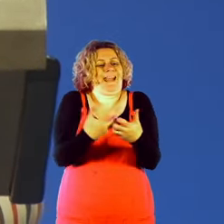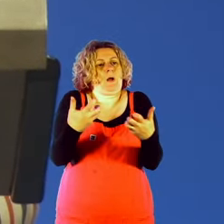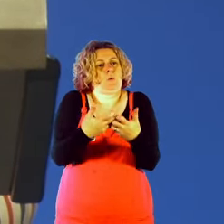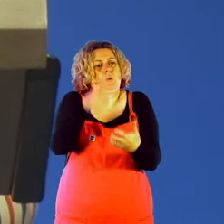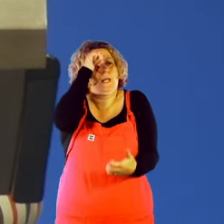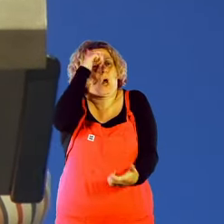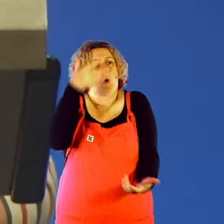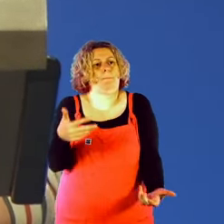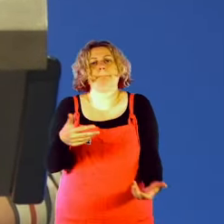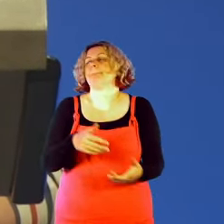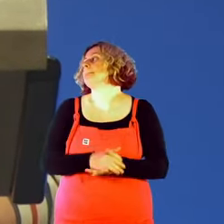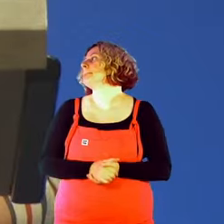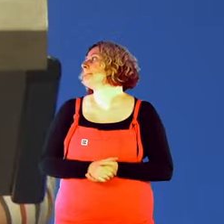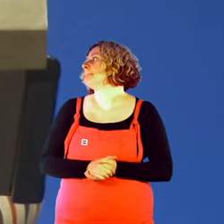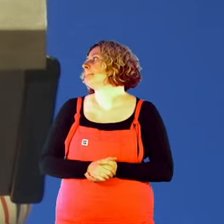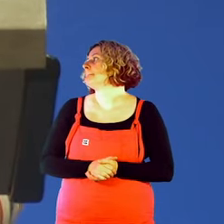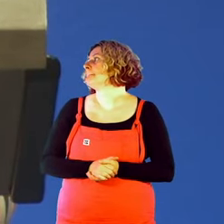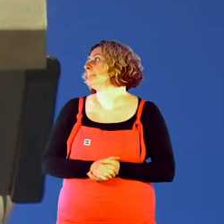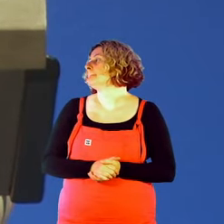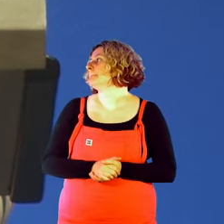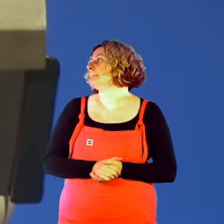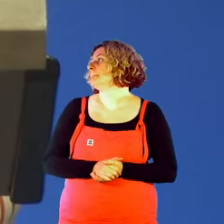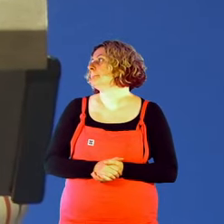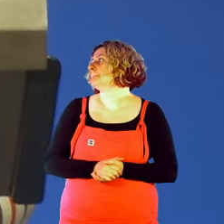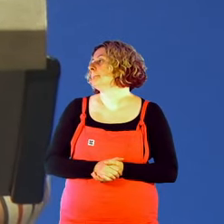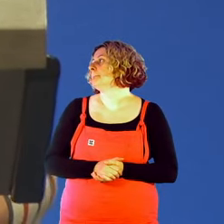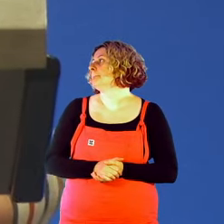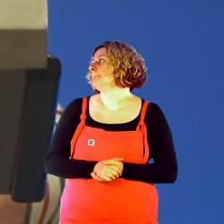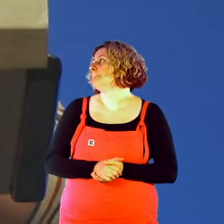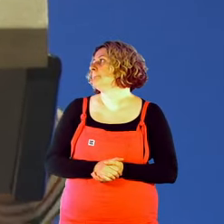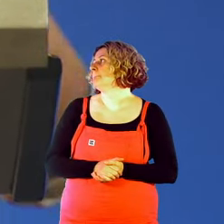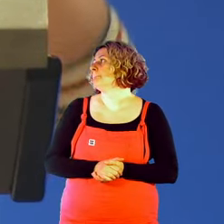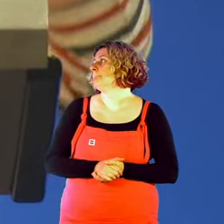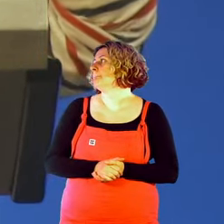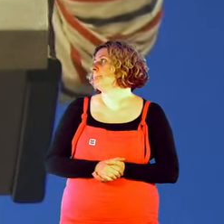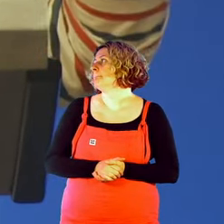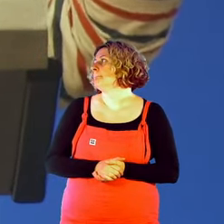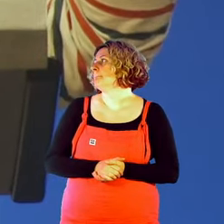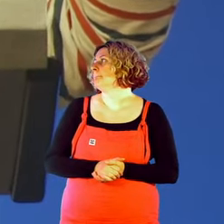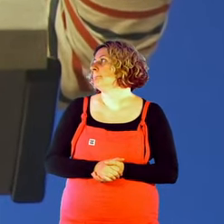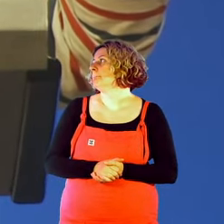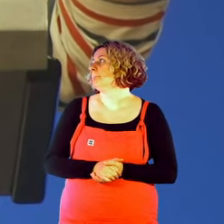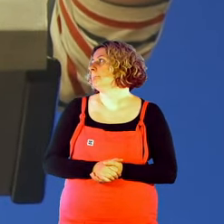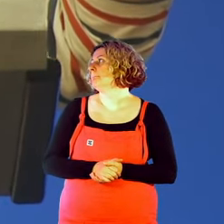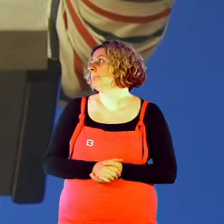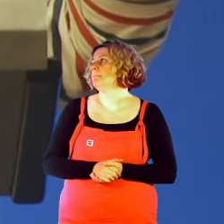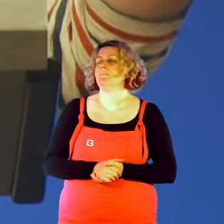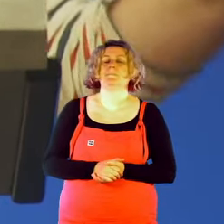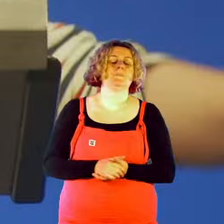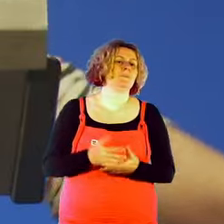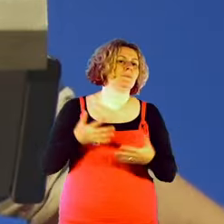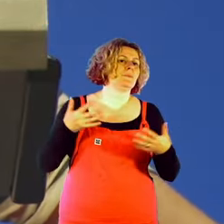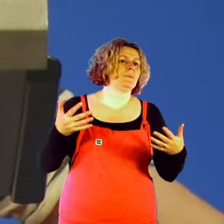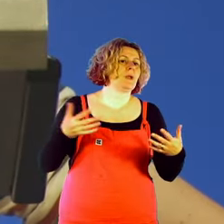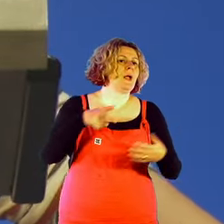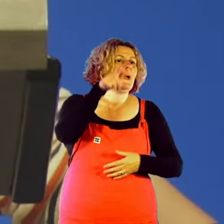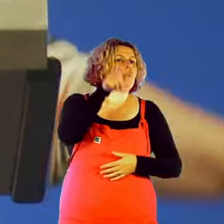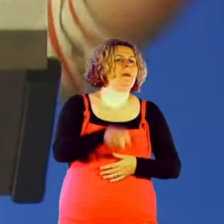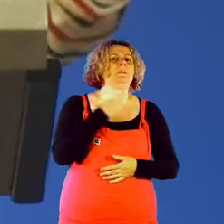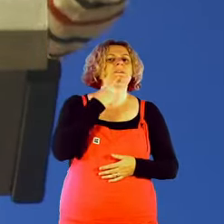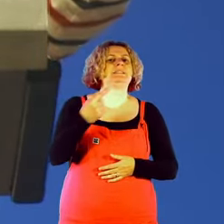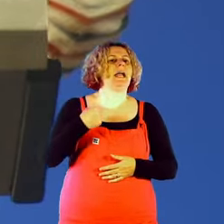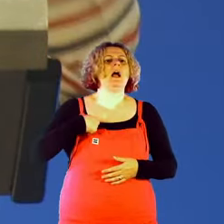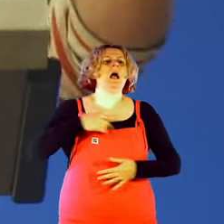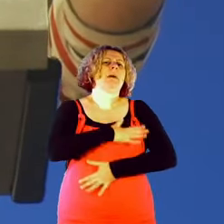think that one of the biggest lies we hear so often in society today is that we just have no control over our emotions.